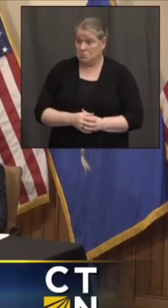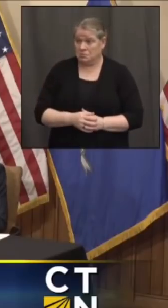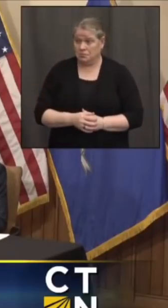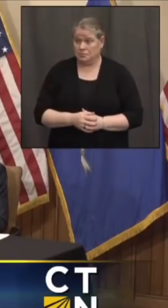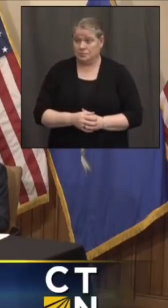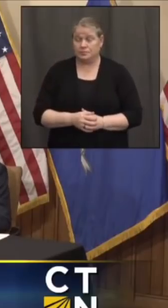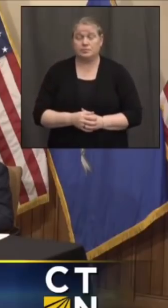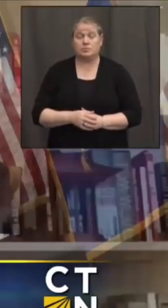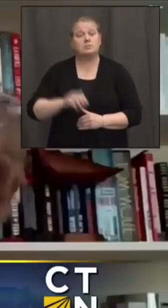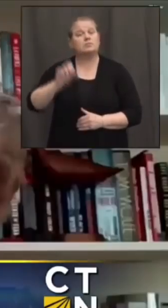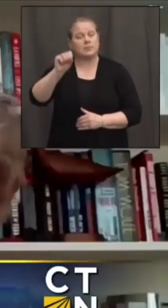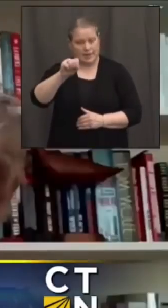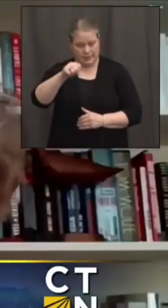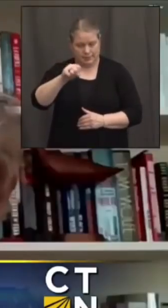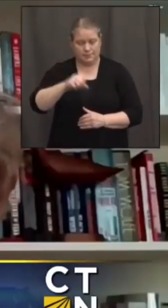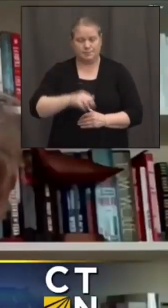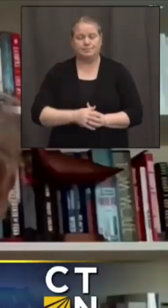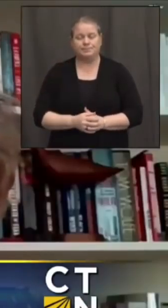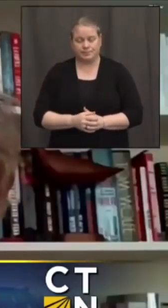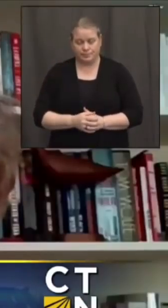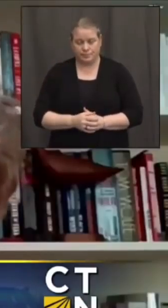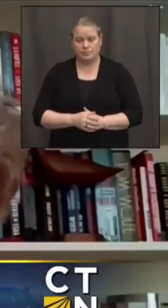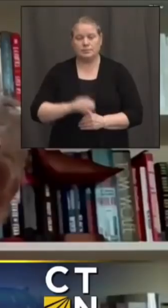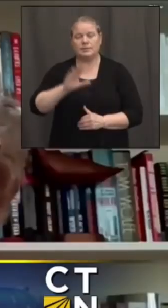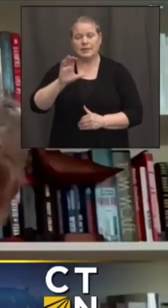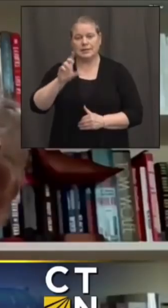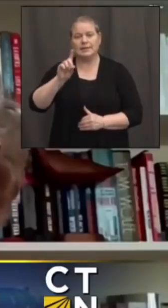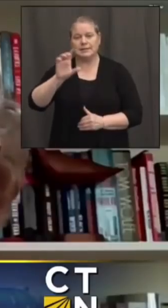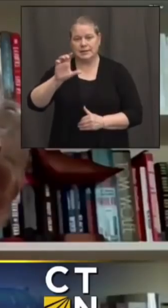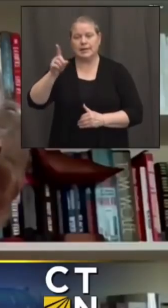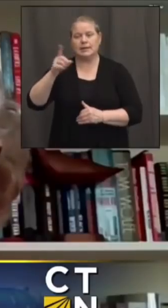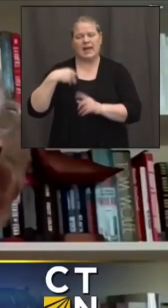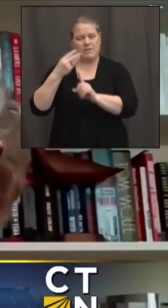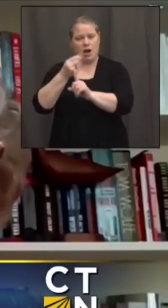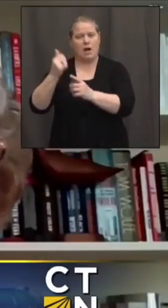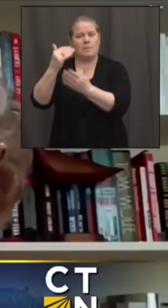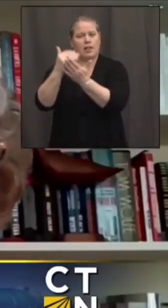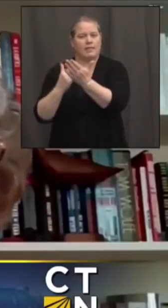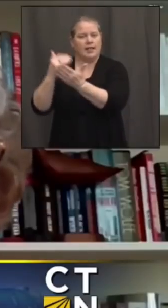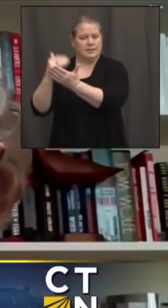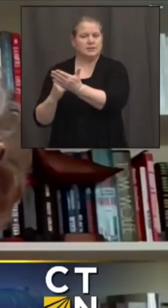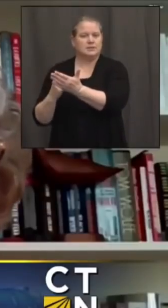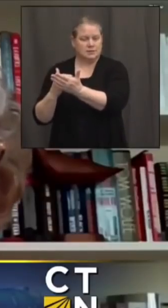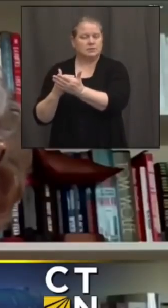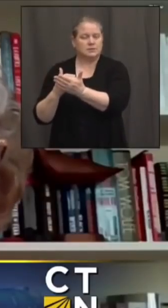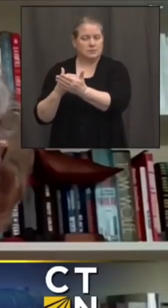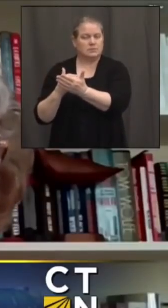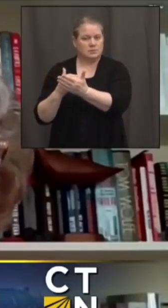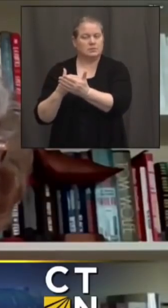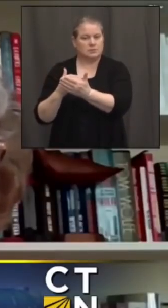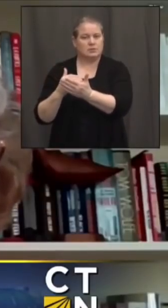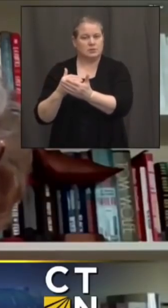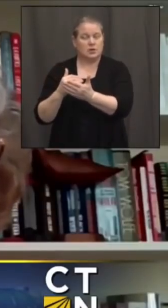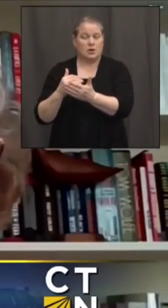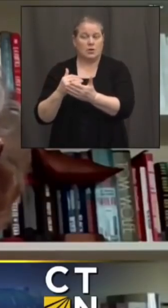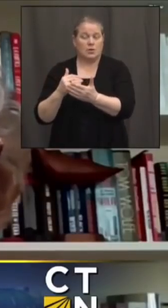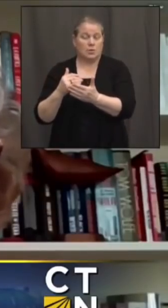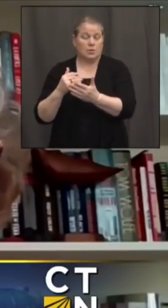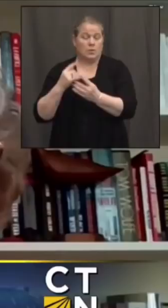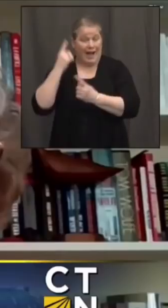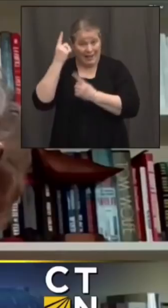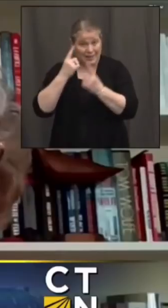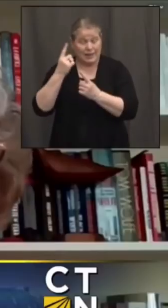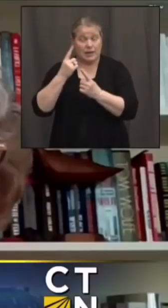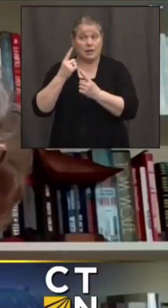Yes, the CDC has a couple of lists, and I think the work before us is to